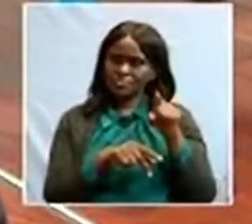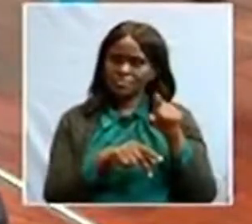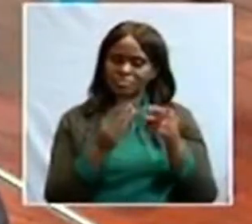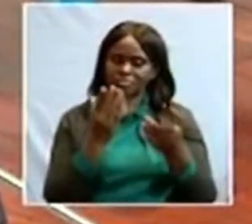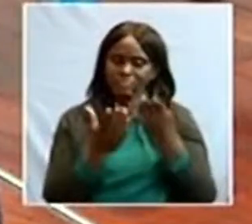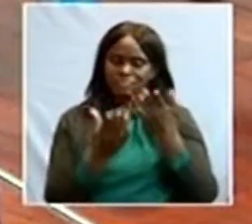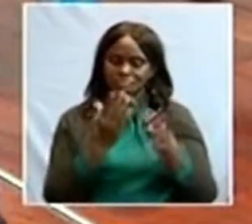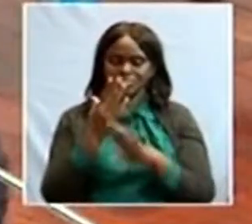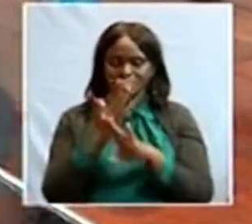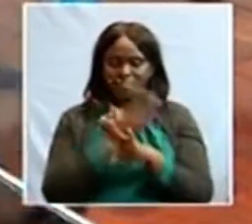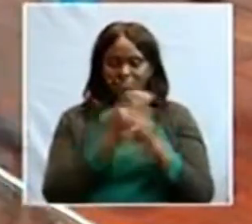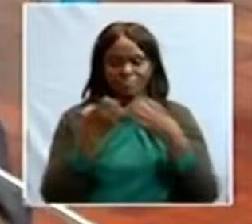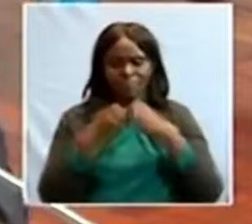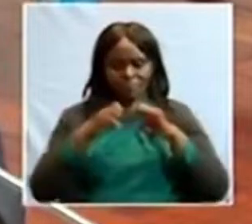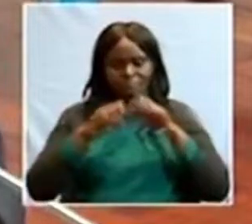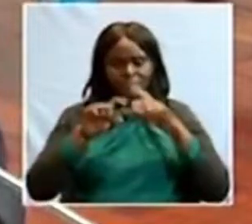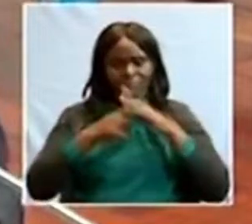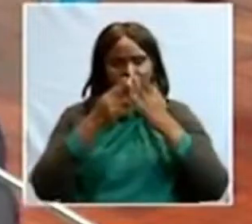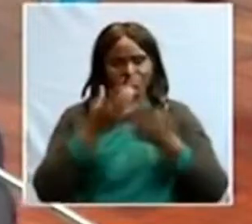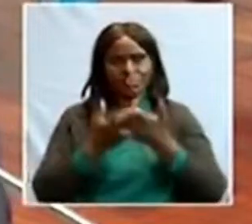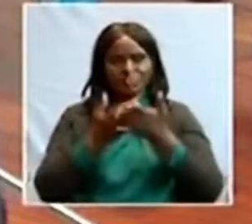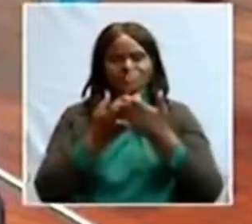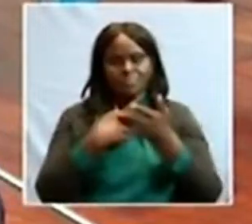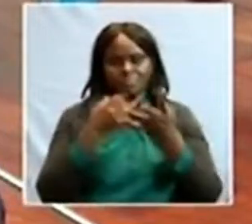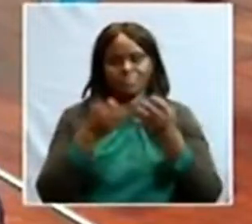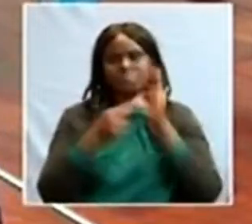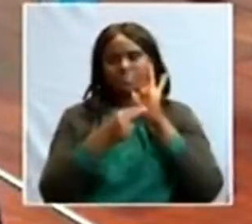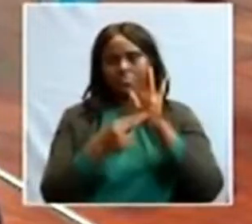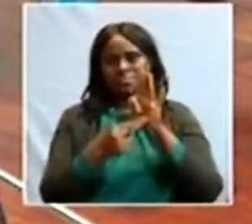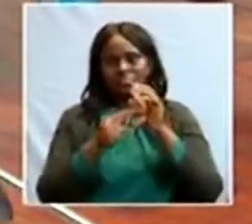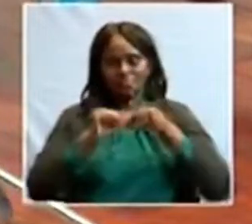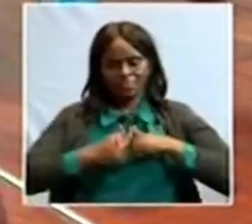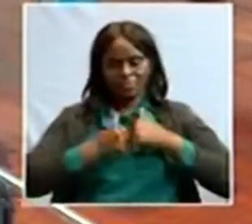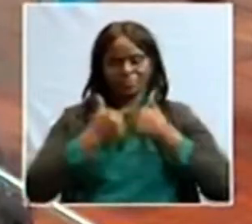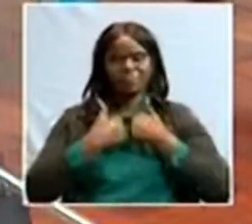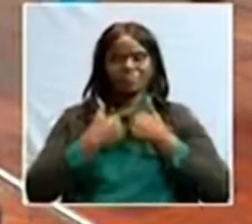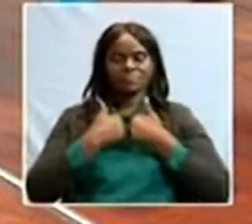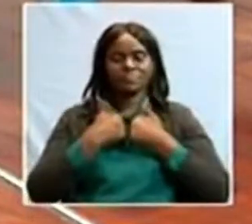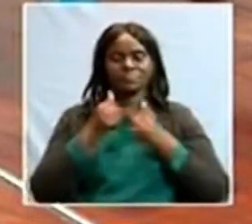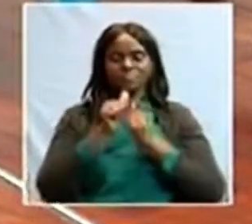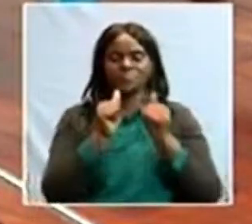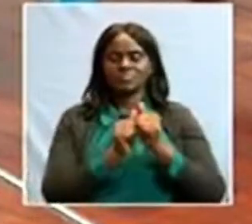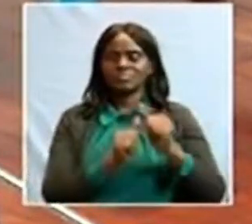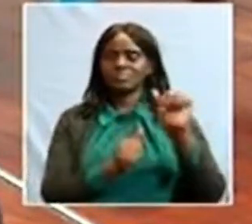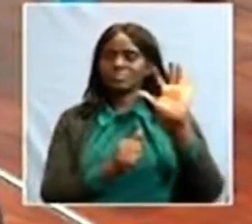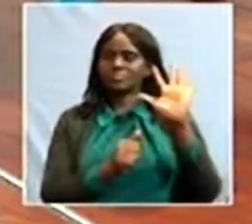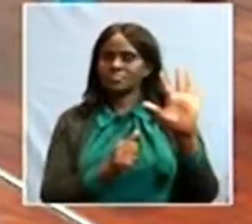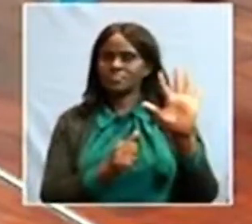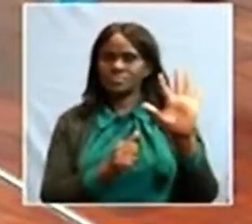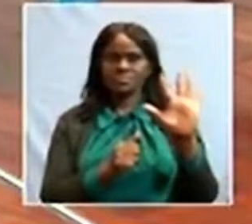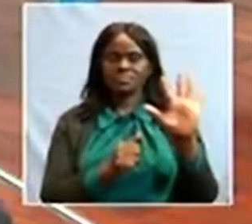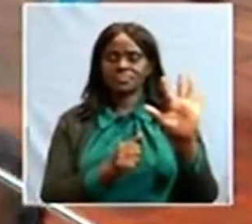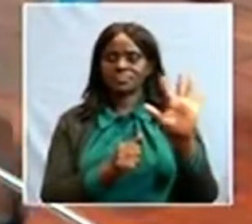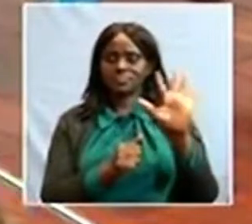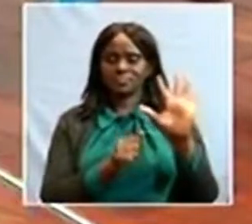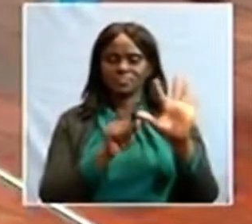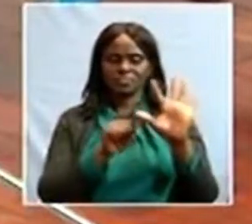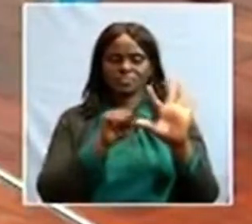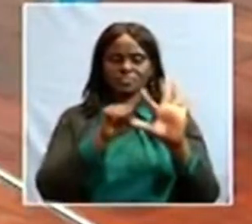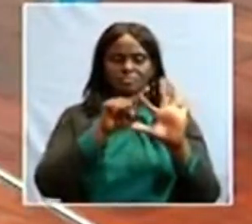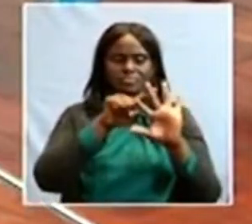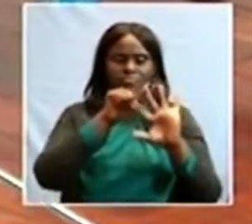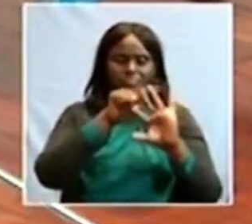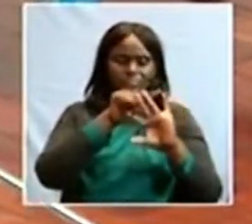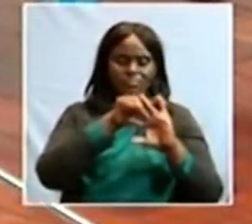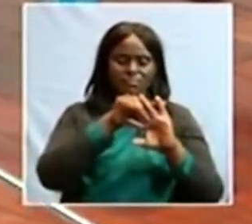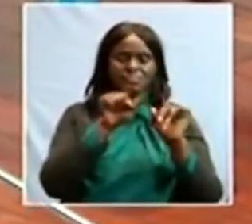maybe before I even start presenting, I want to indicate, Chair, that we have about 5 queries, specific queries, and then we'll also talk